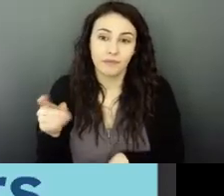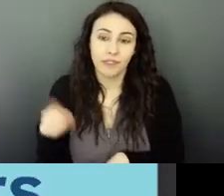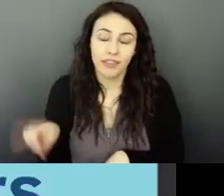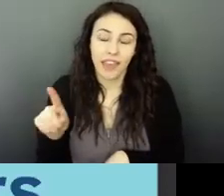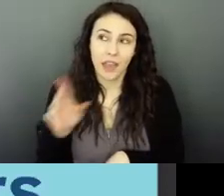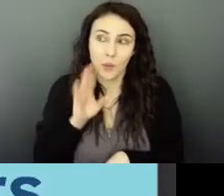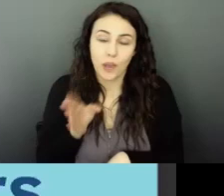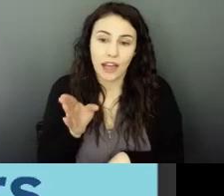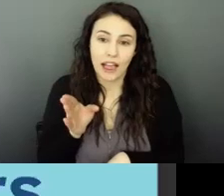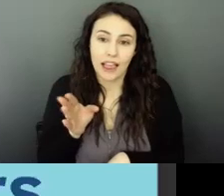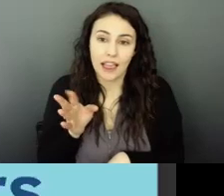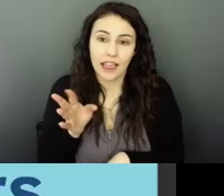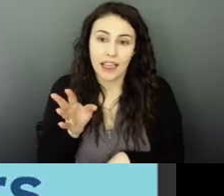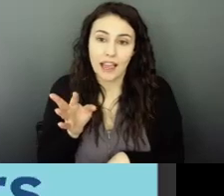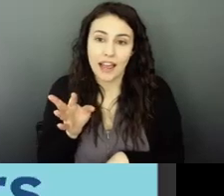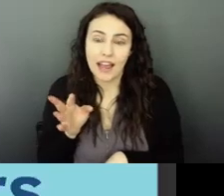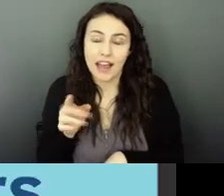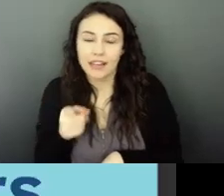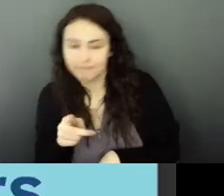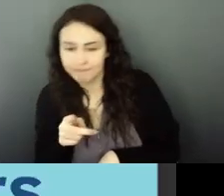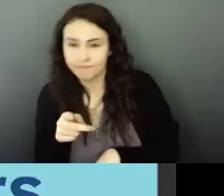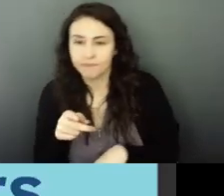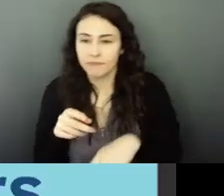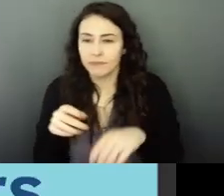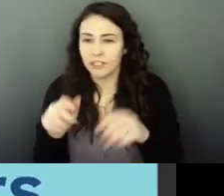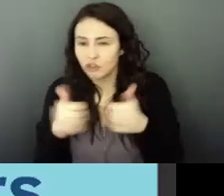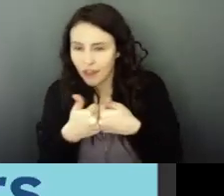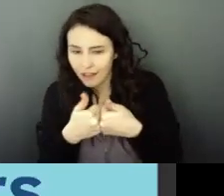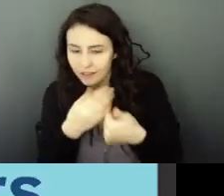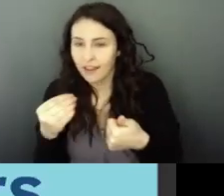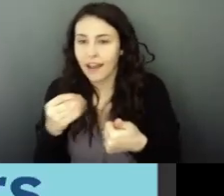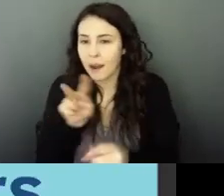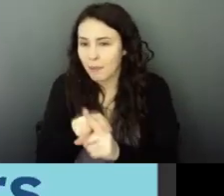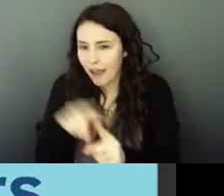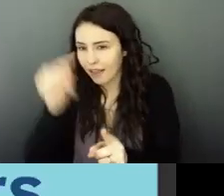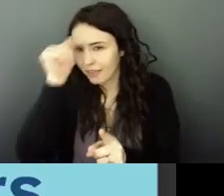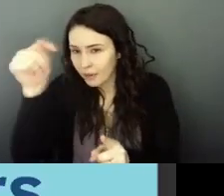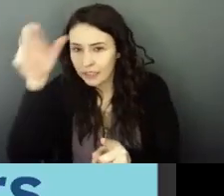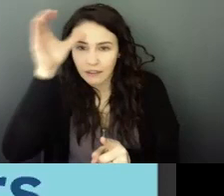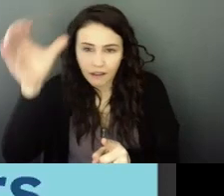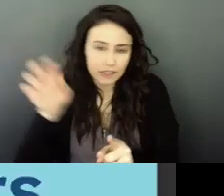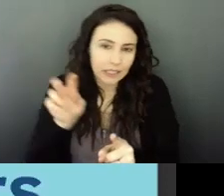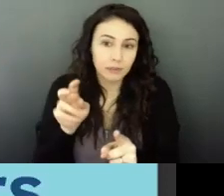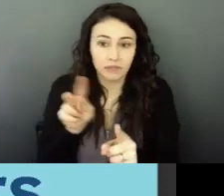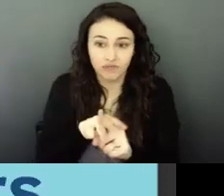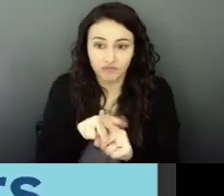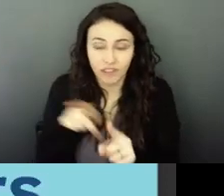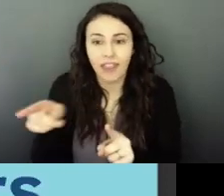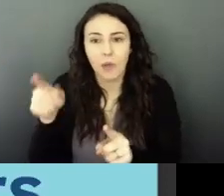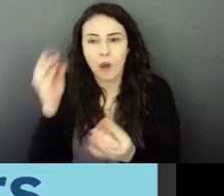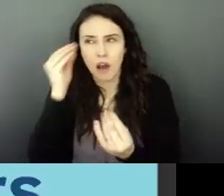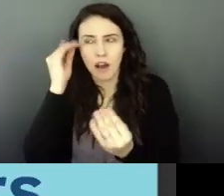look at a challenge and then apply the theories and concepts as mentioned, and then they will come up with